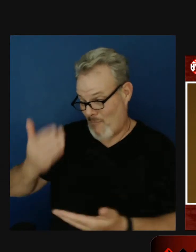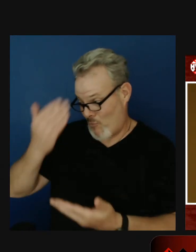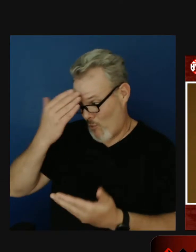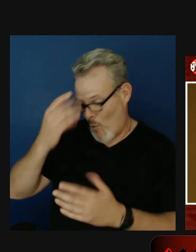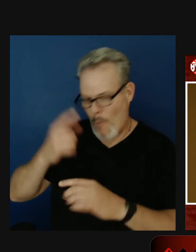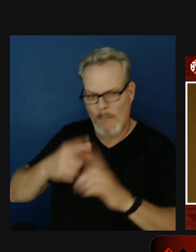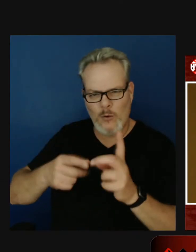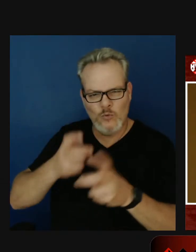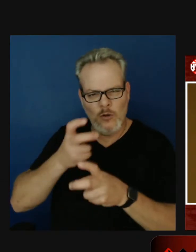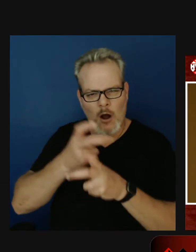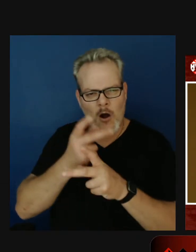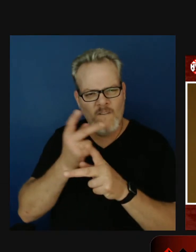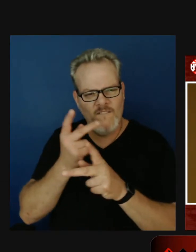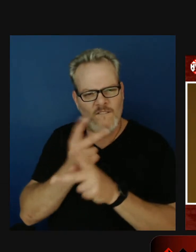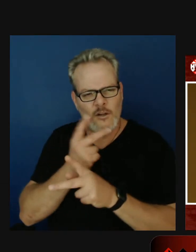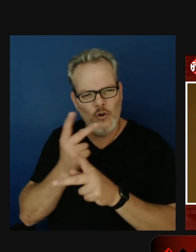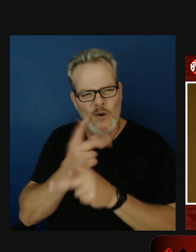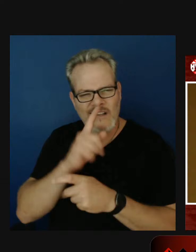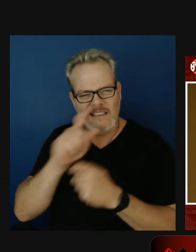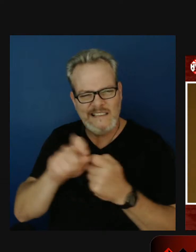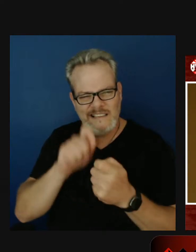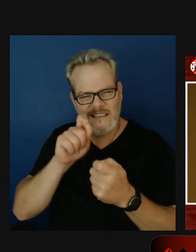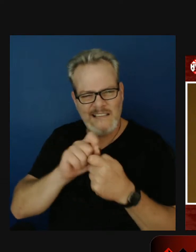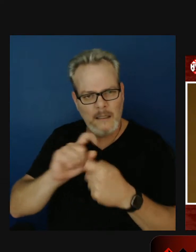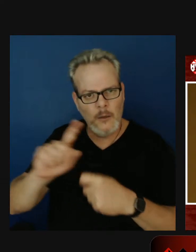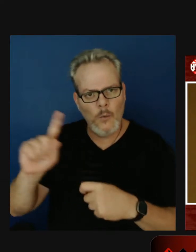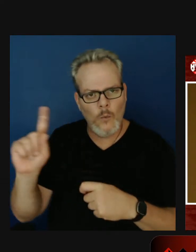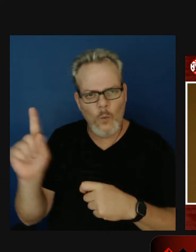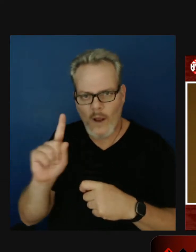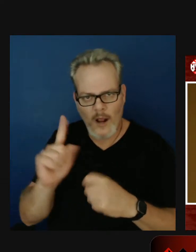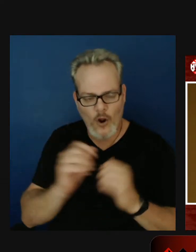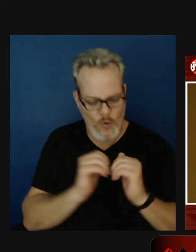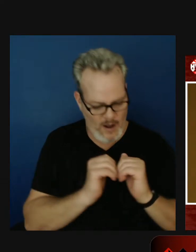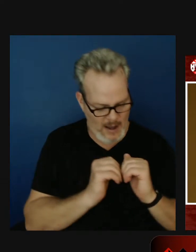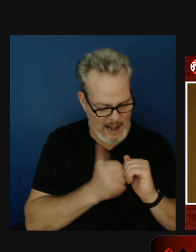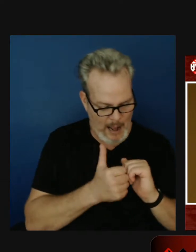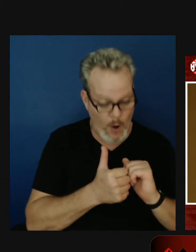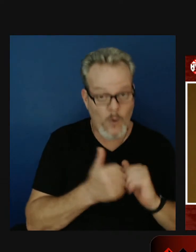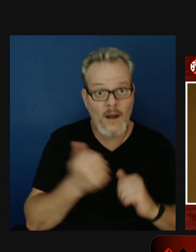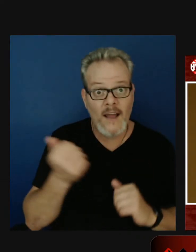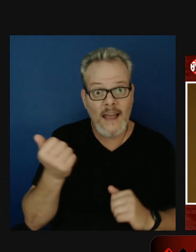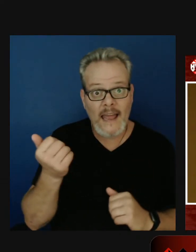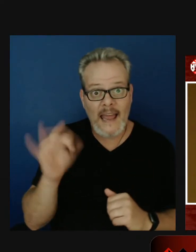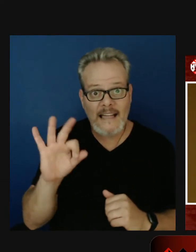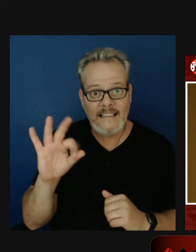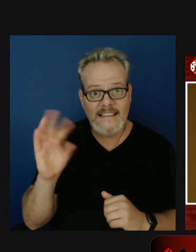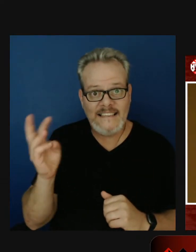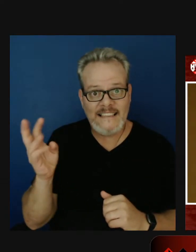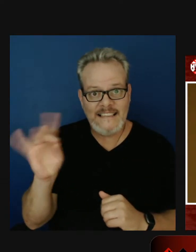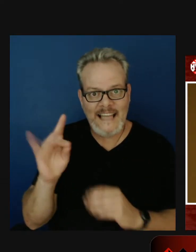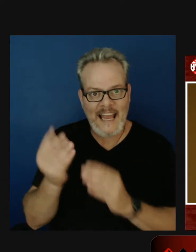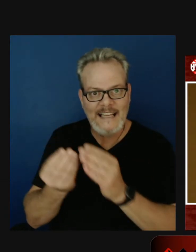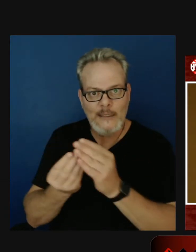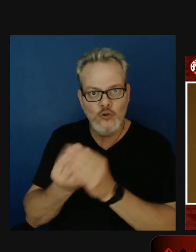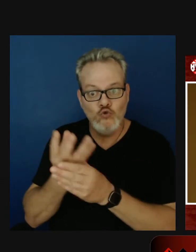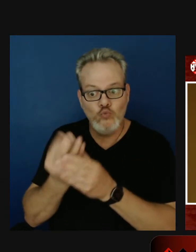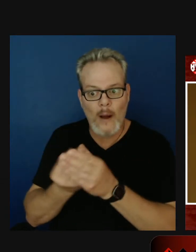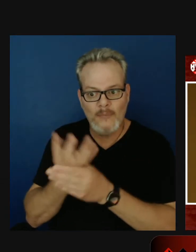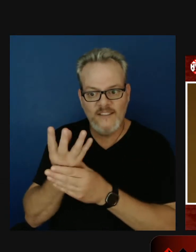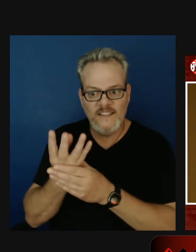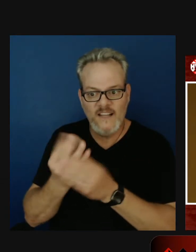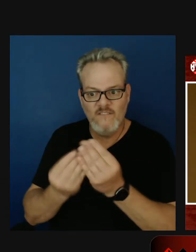to figure out exactly where and how. You know, 1868 erupted and filled the bottom of this